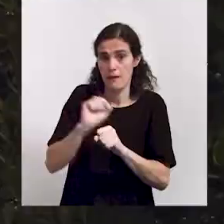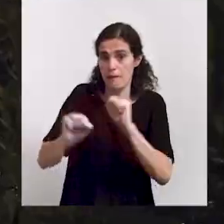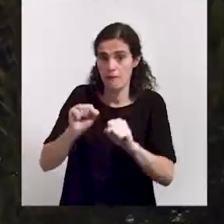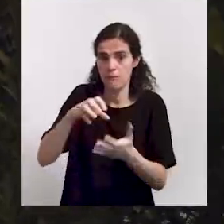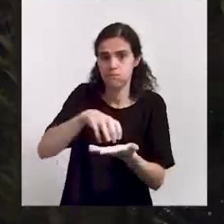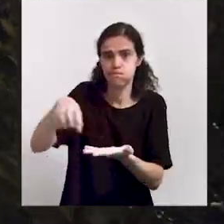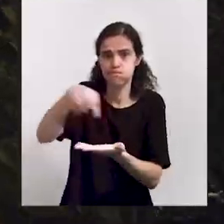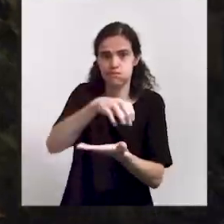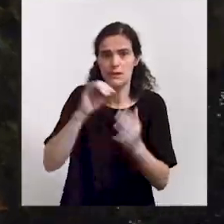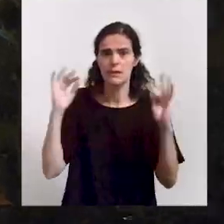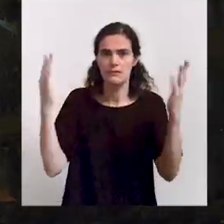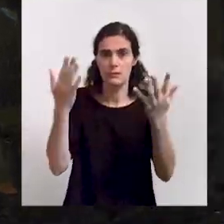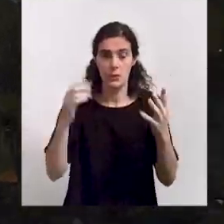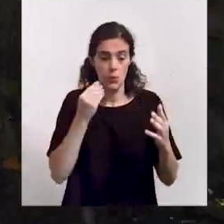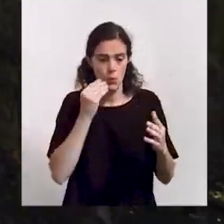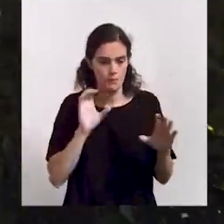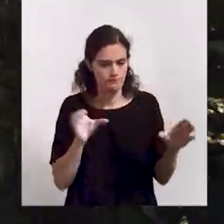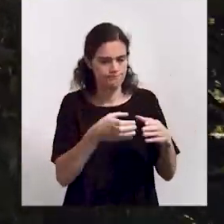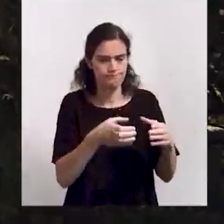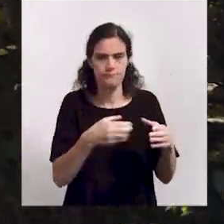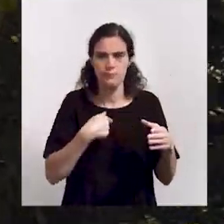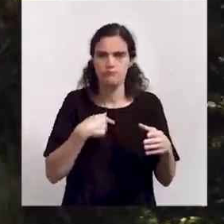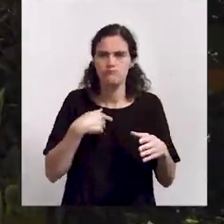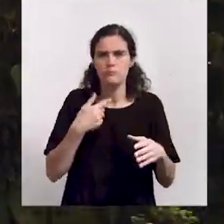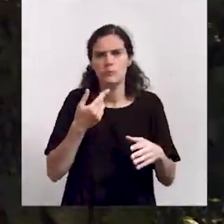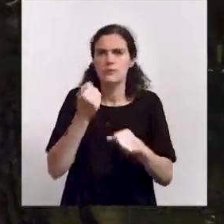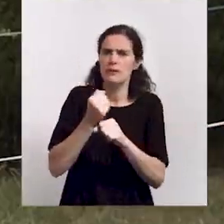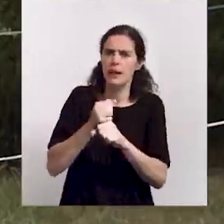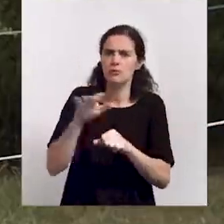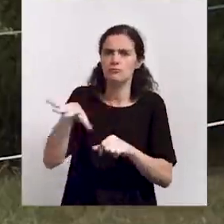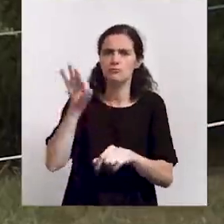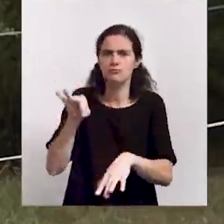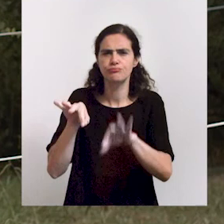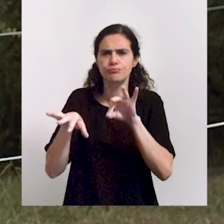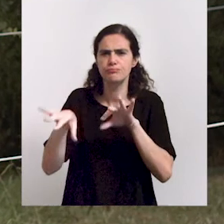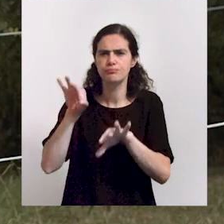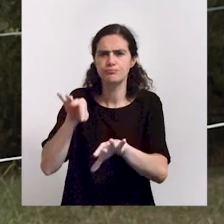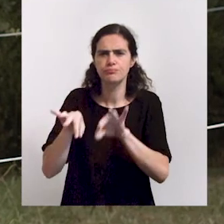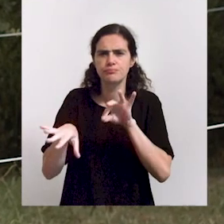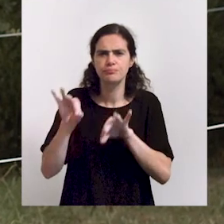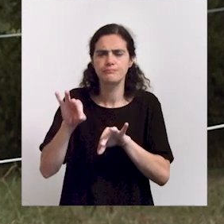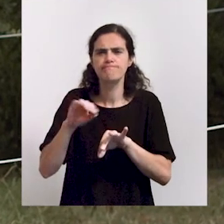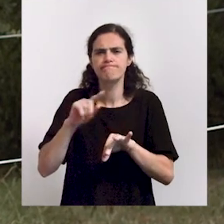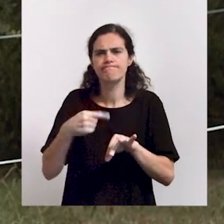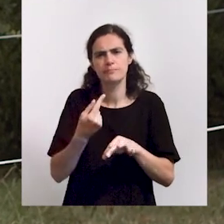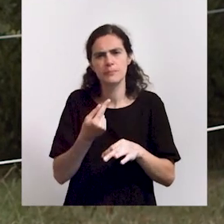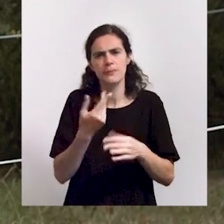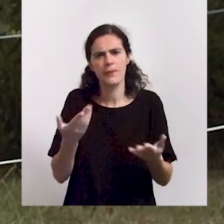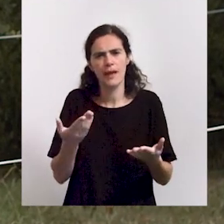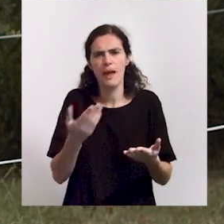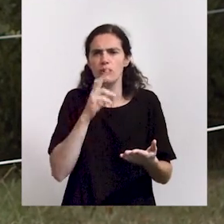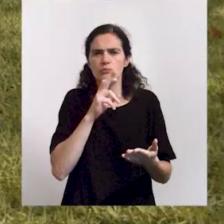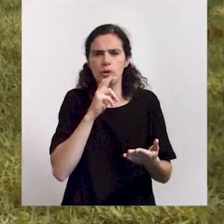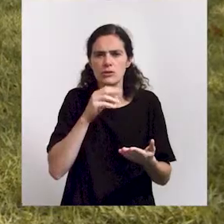team, we actually curated a selection of works that are responding to the context of